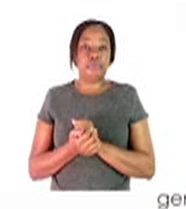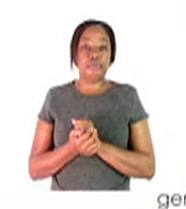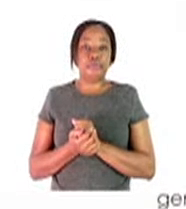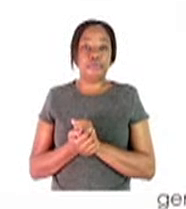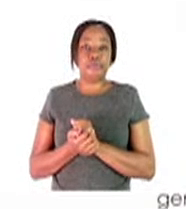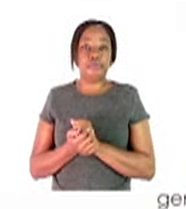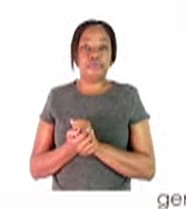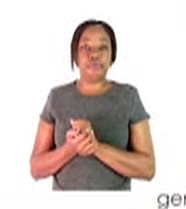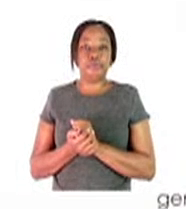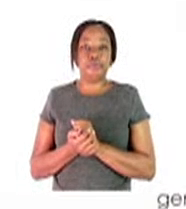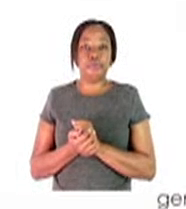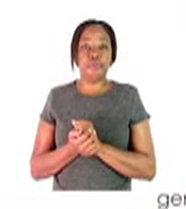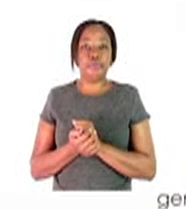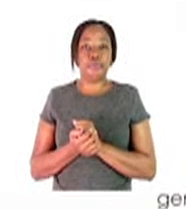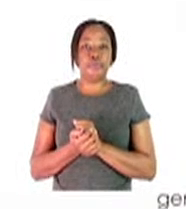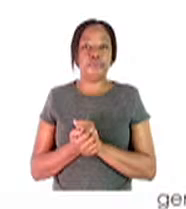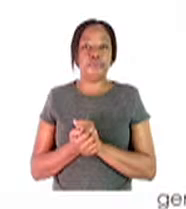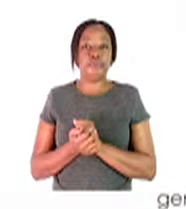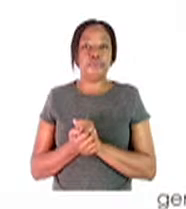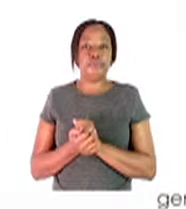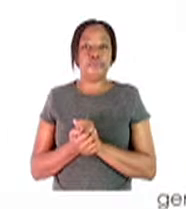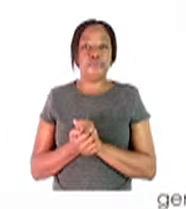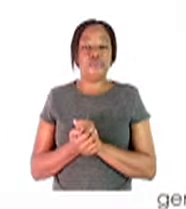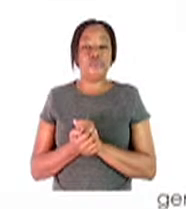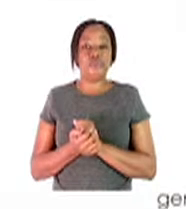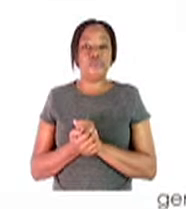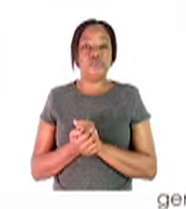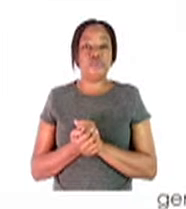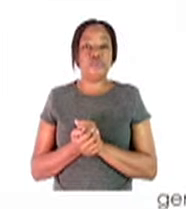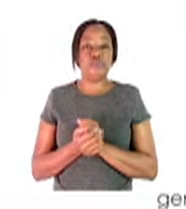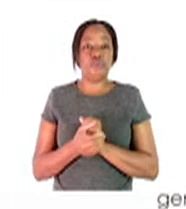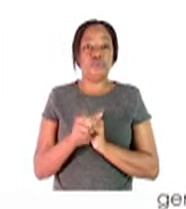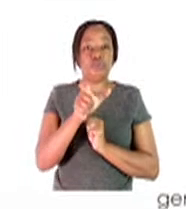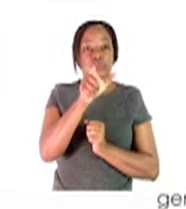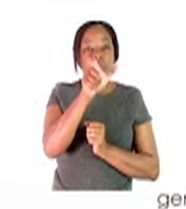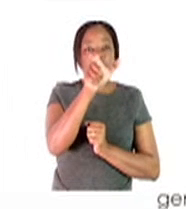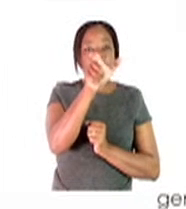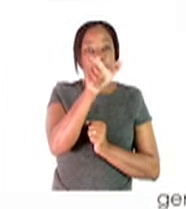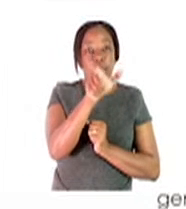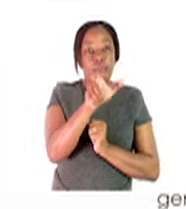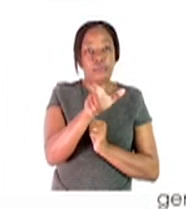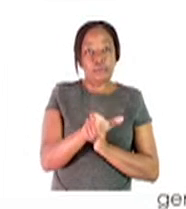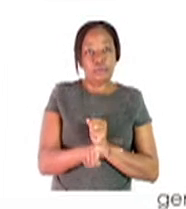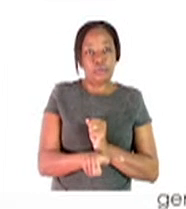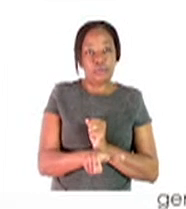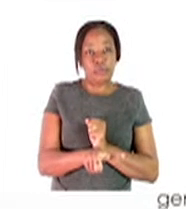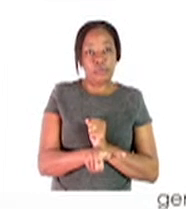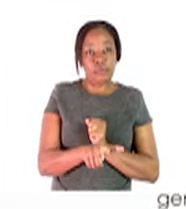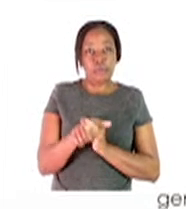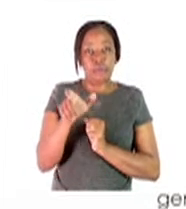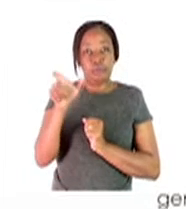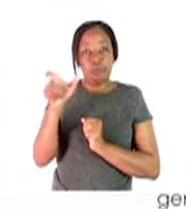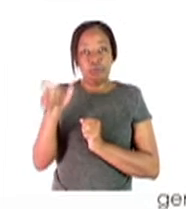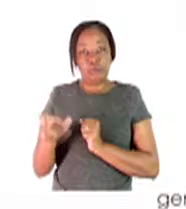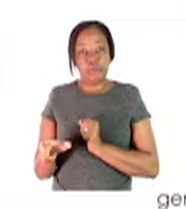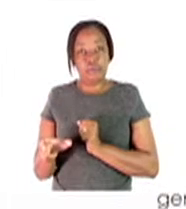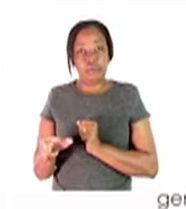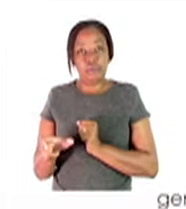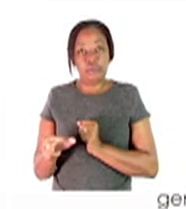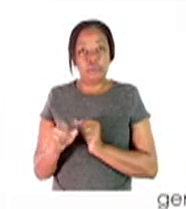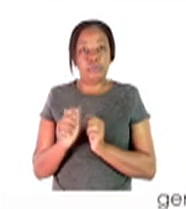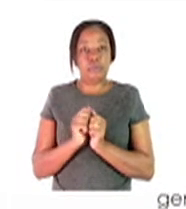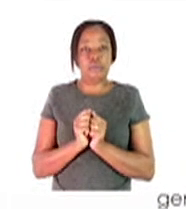means. Okay, so we are given two tables there with two columns.